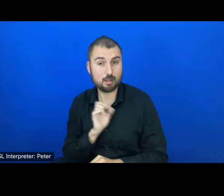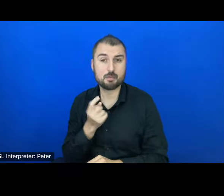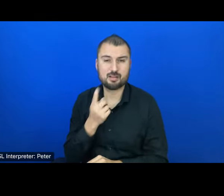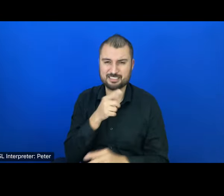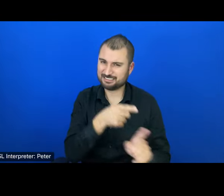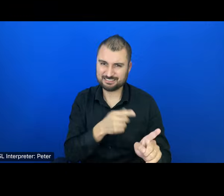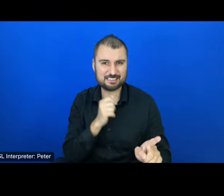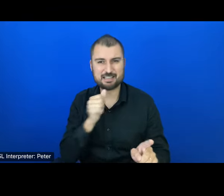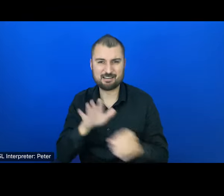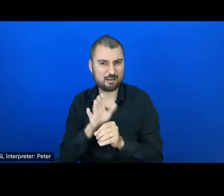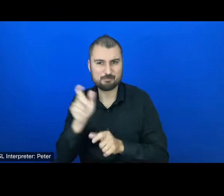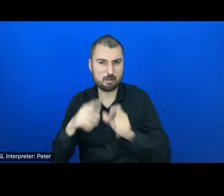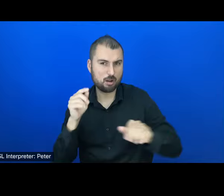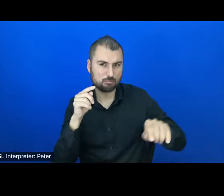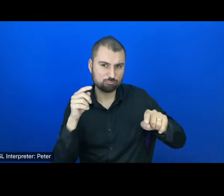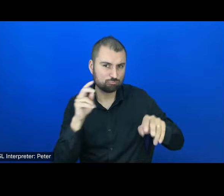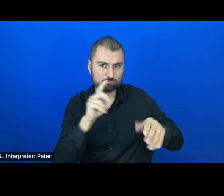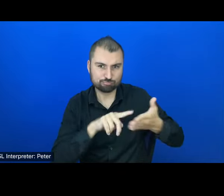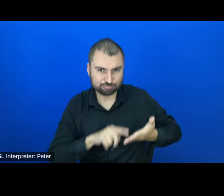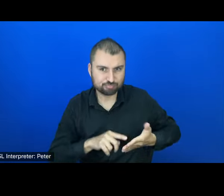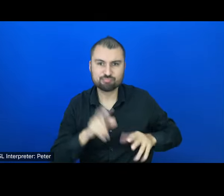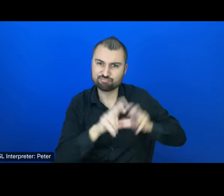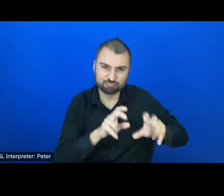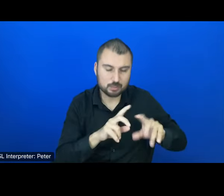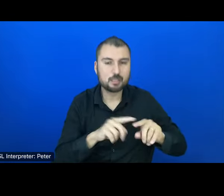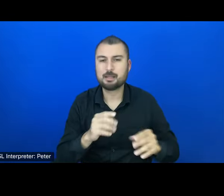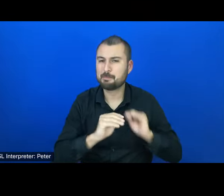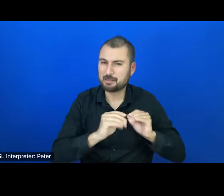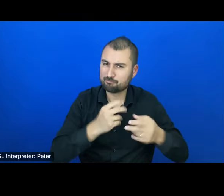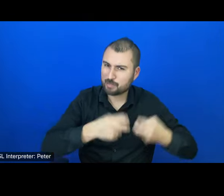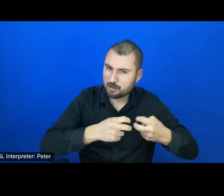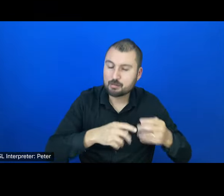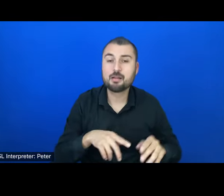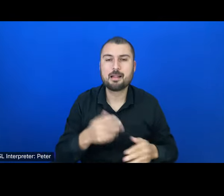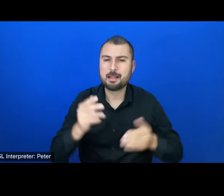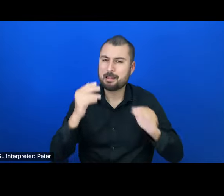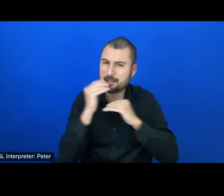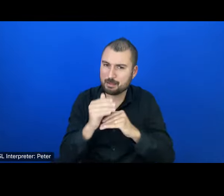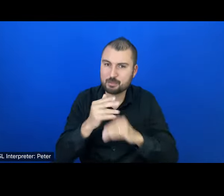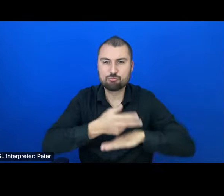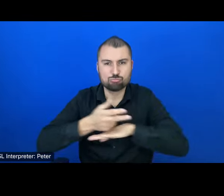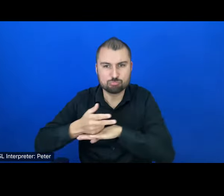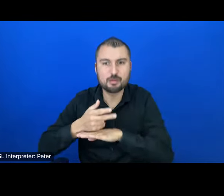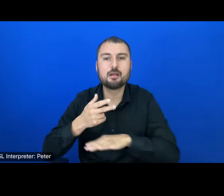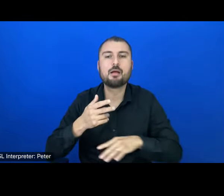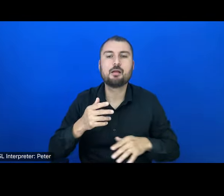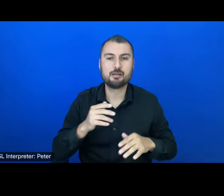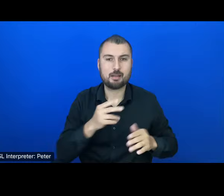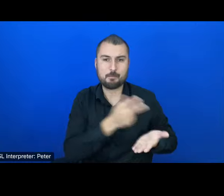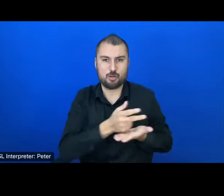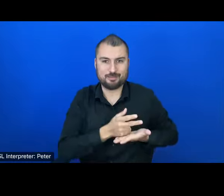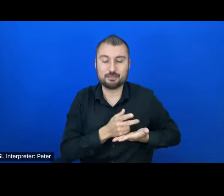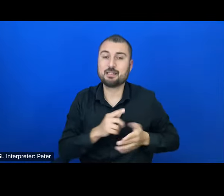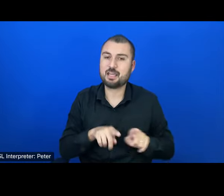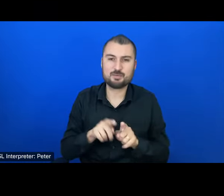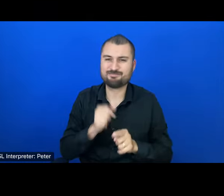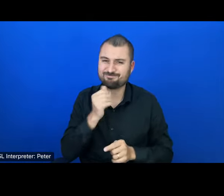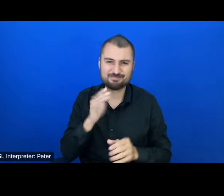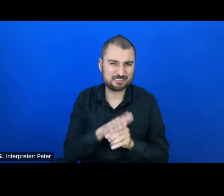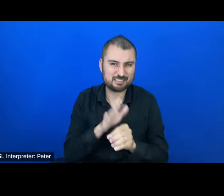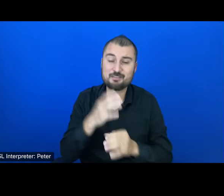chronic underinvestment. They have maintenance problems, limited truck parking on site, and inadequate heating, cooling, and